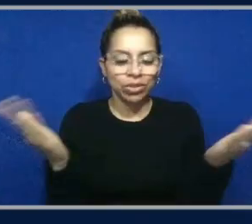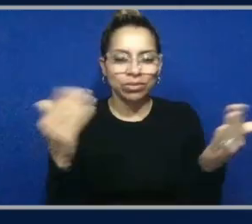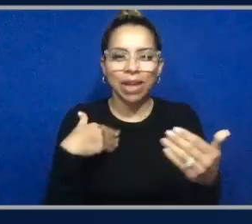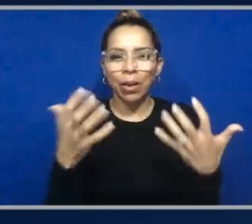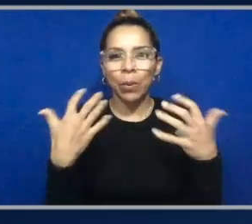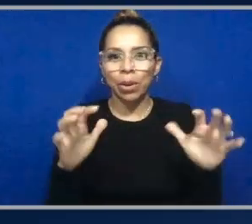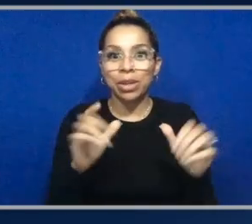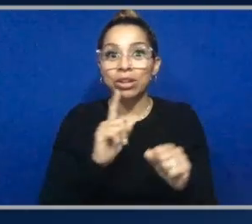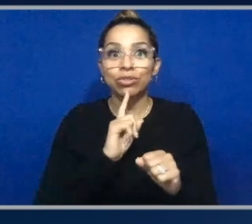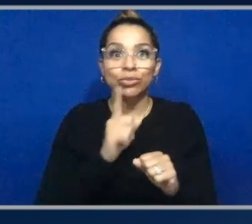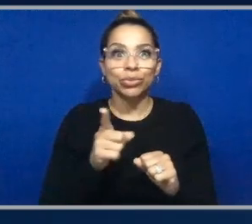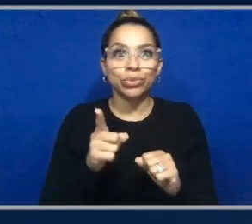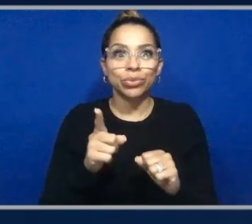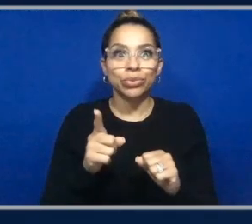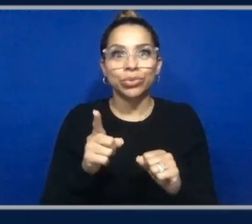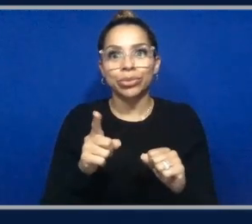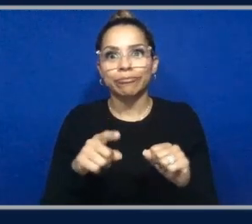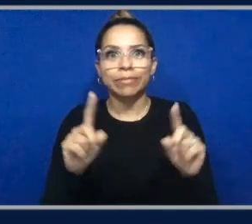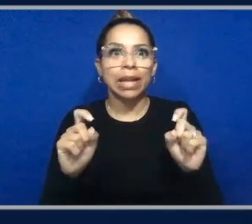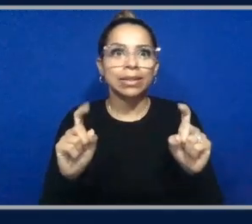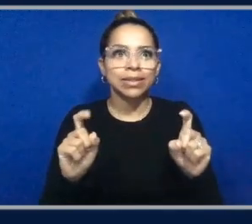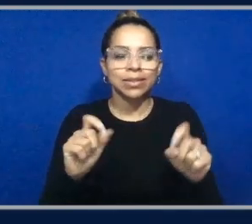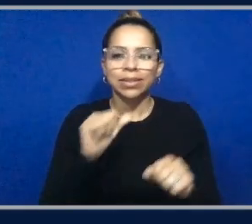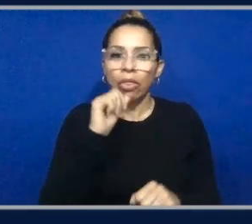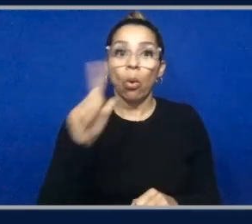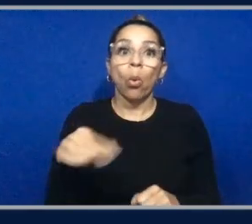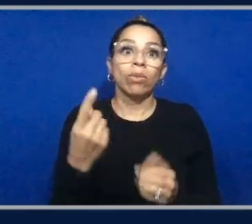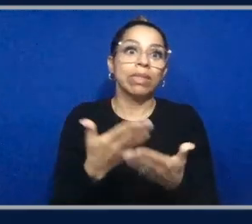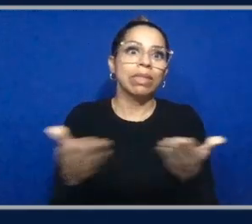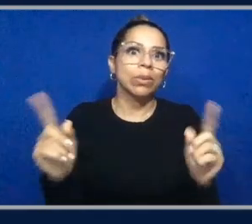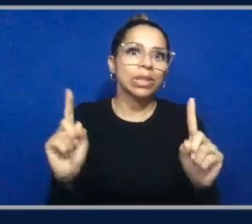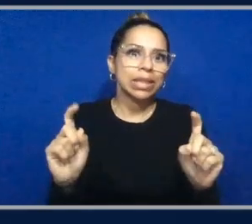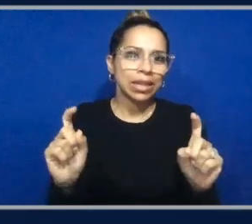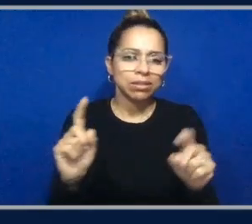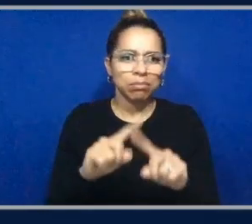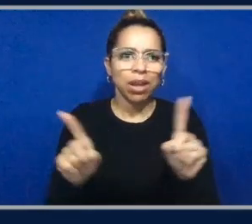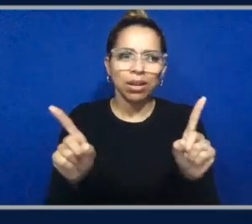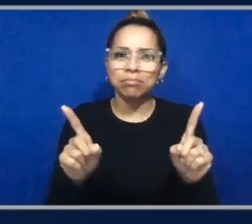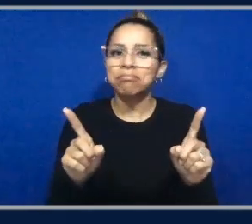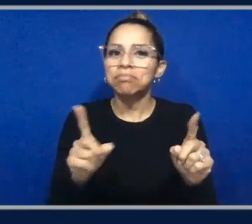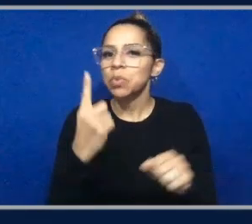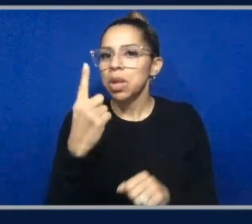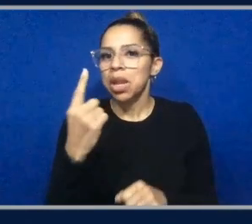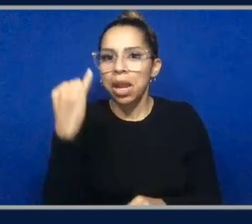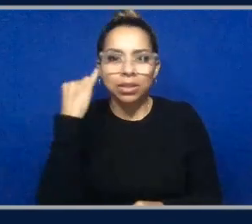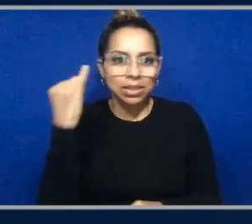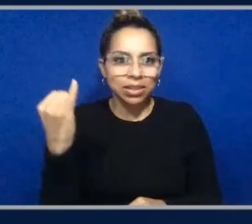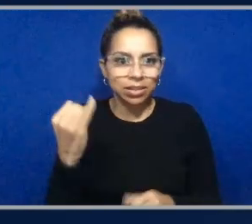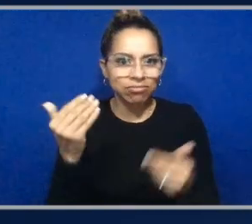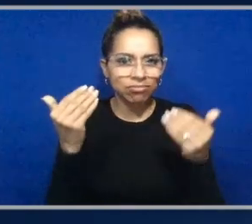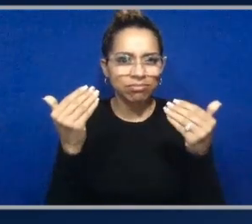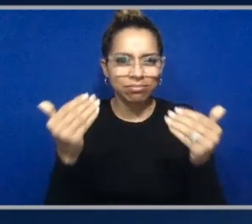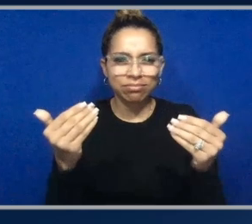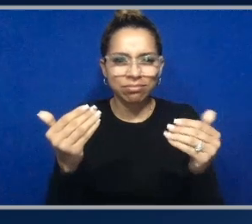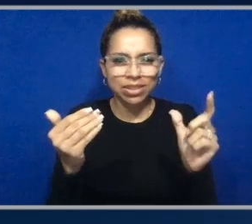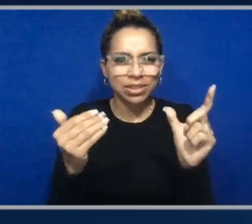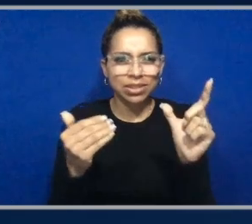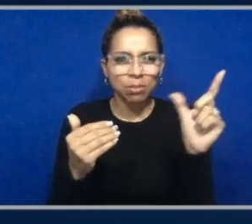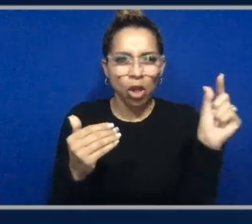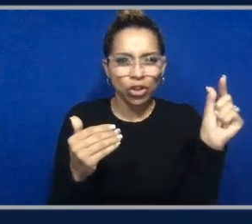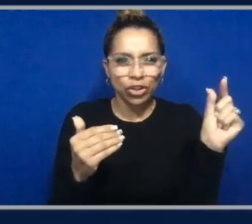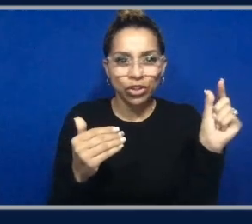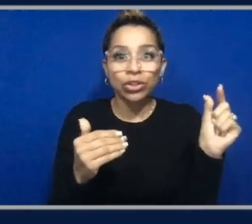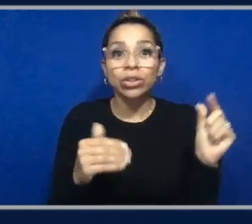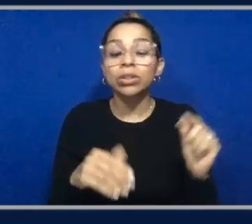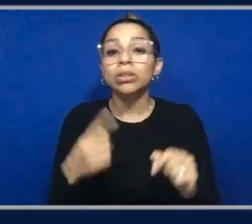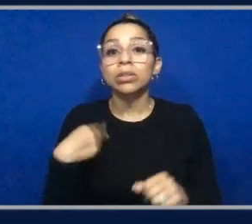the only thing we look at, but it is kind of the first thing you can look at. So let's look at this init start. We'll make this a little smaller. So we're running on